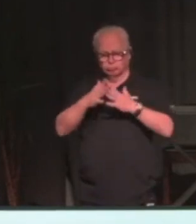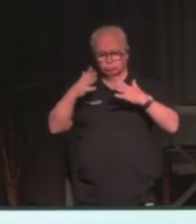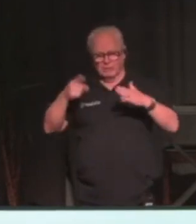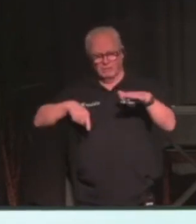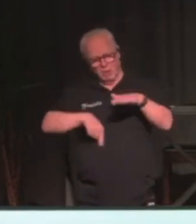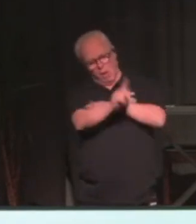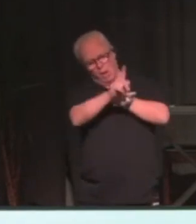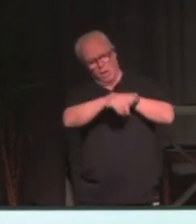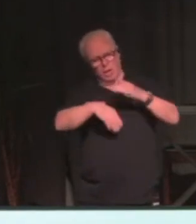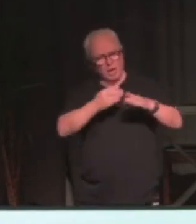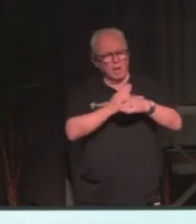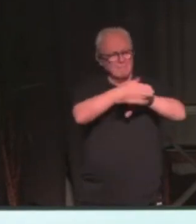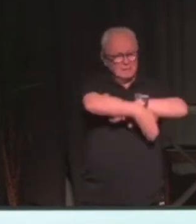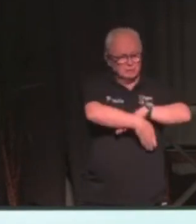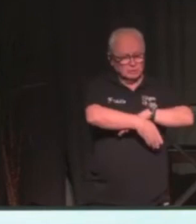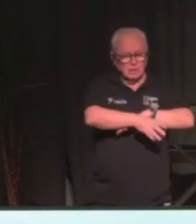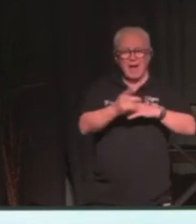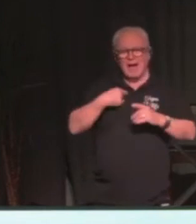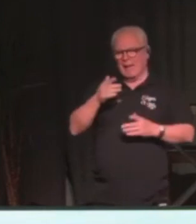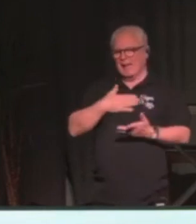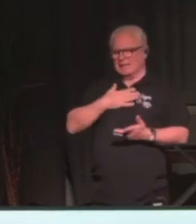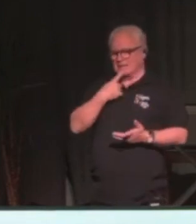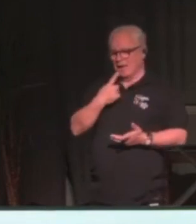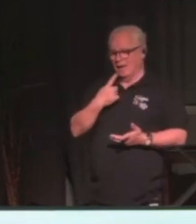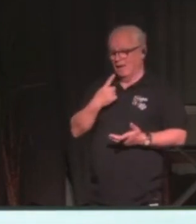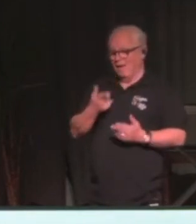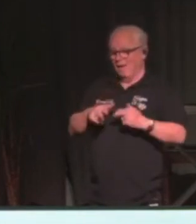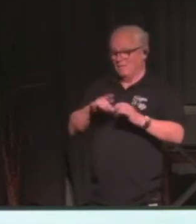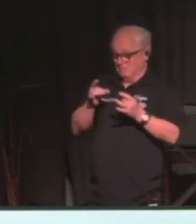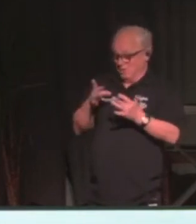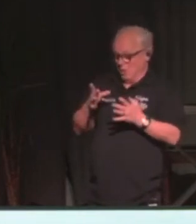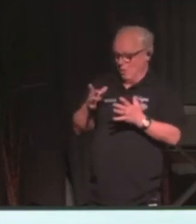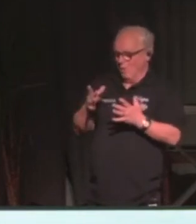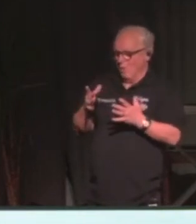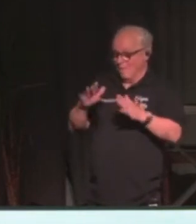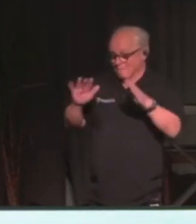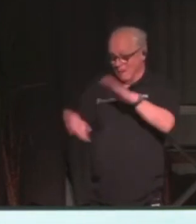the baptism of fire in the Holy Spirit, we are going without power.